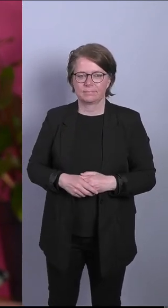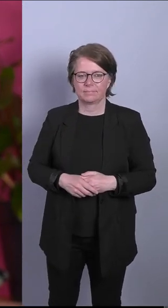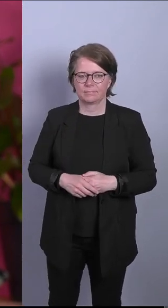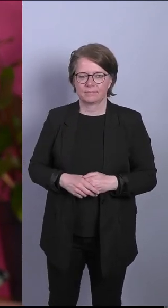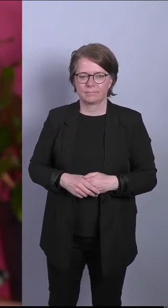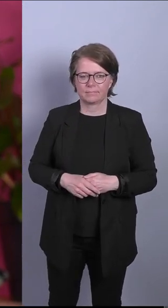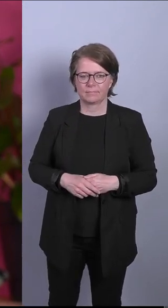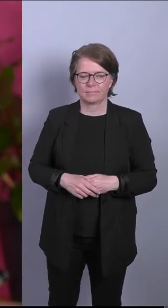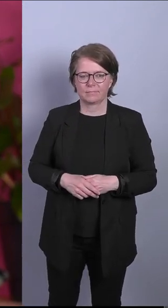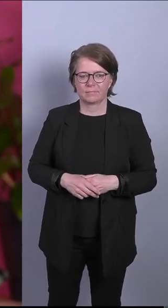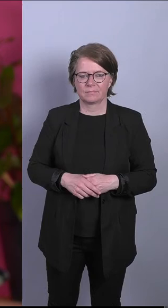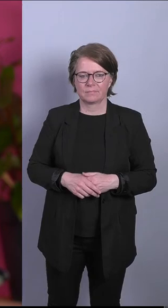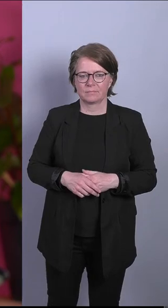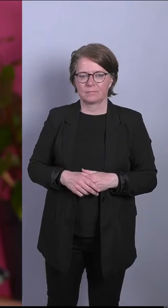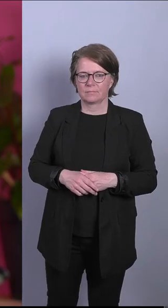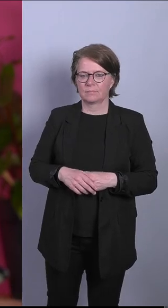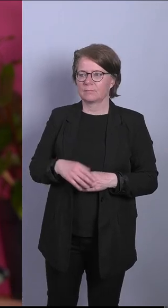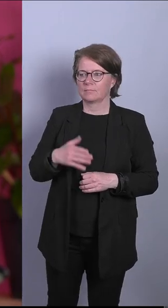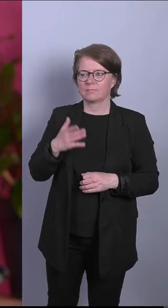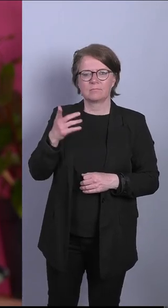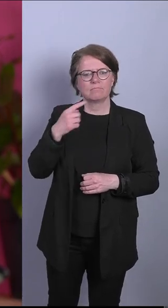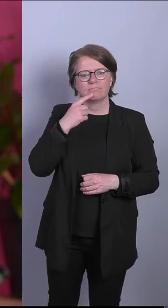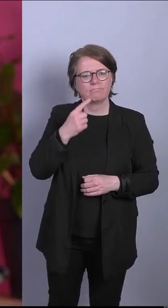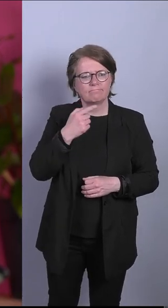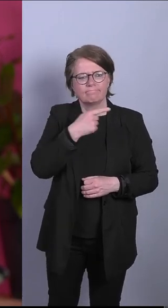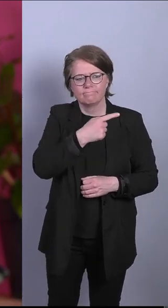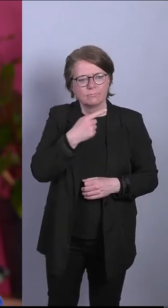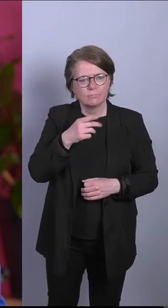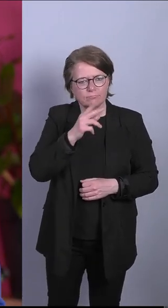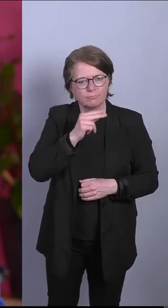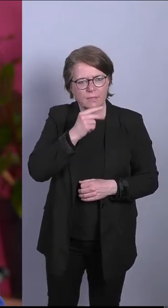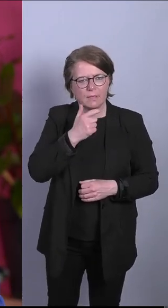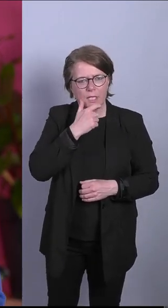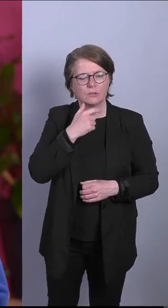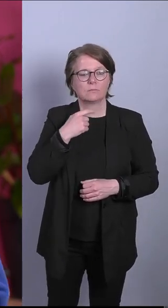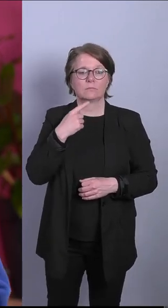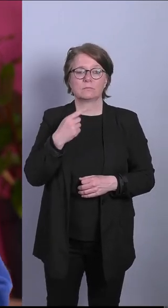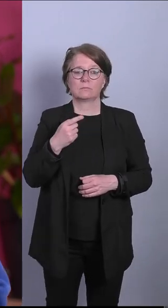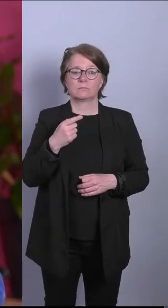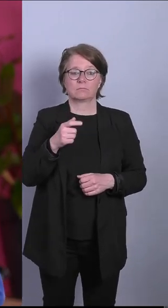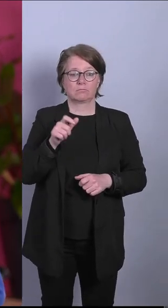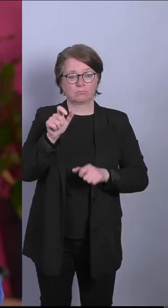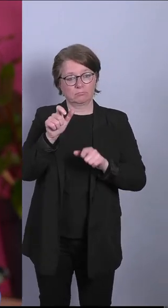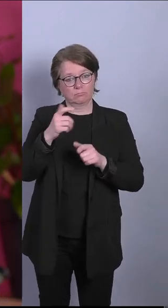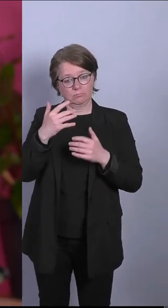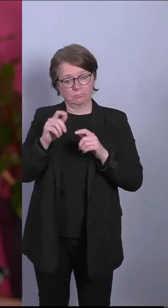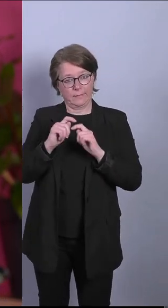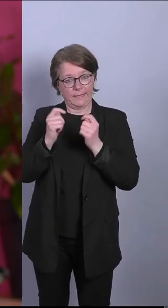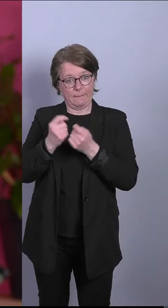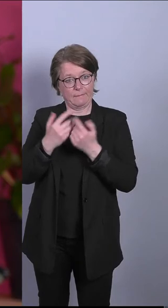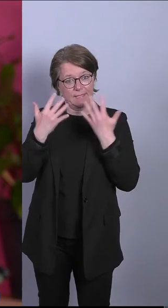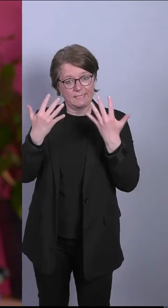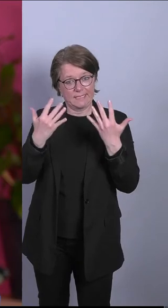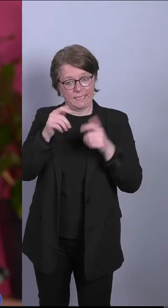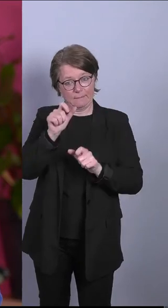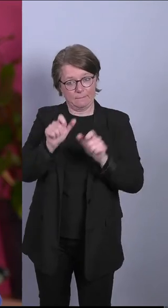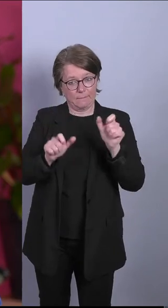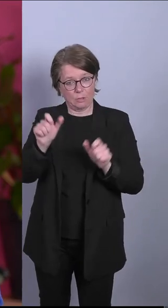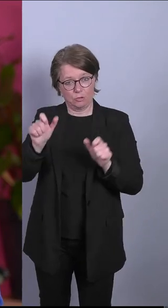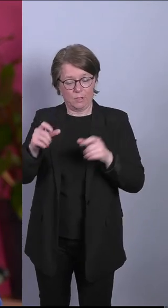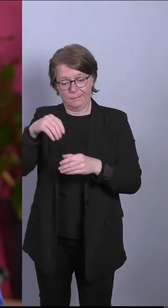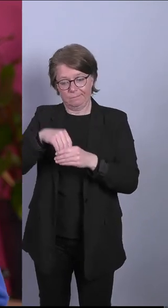sein Team. Das ist ein Fehlkapitel. Well, Sorup said he's most proud of his team, who founded the volunteer team